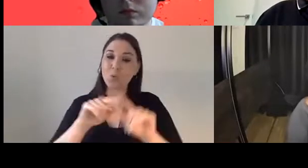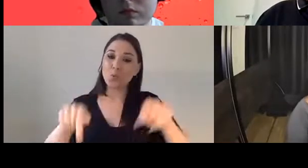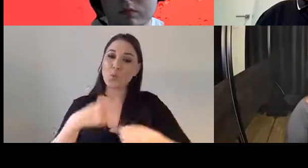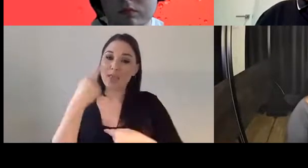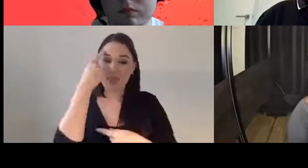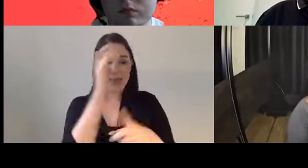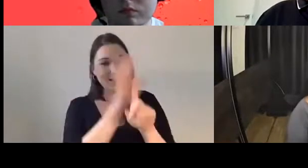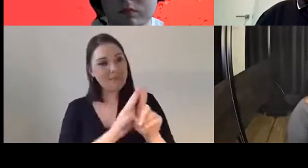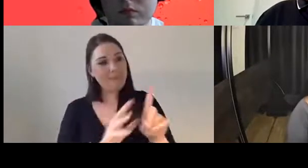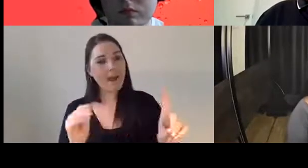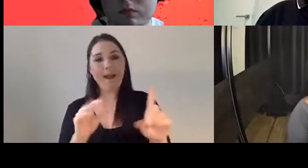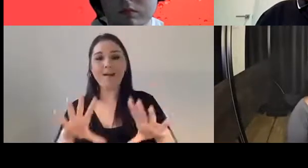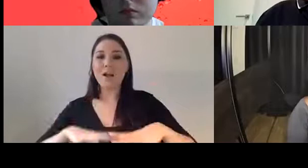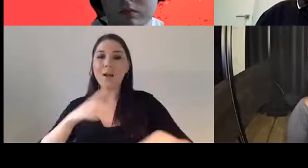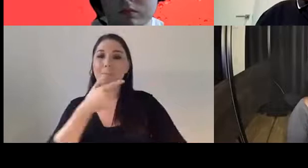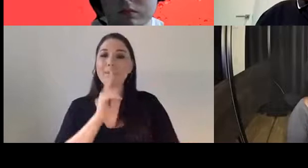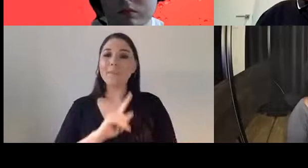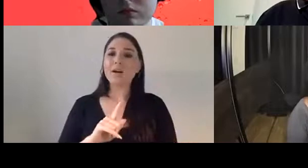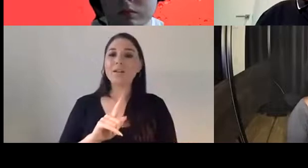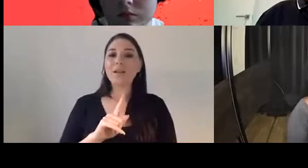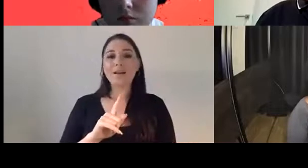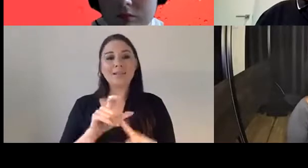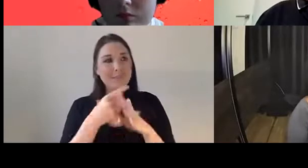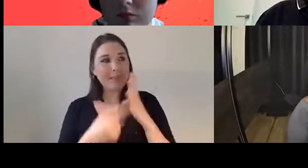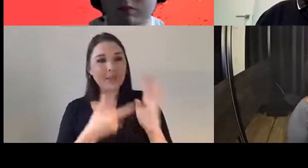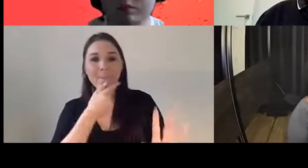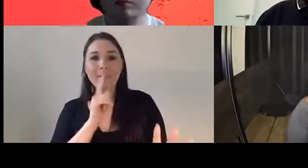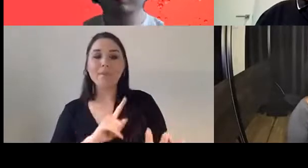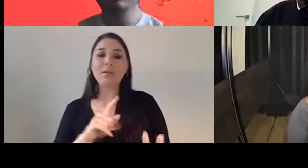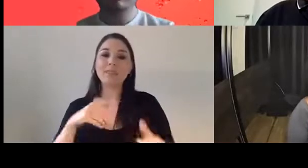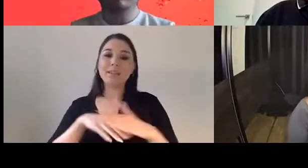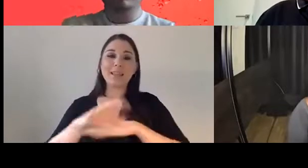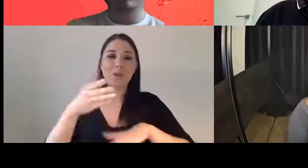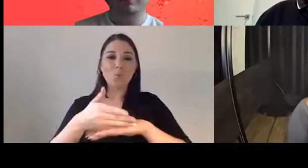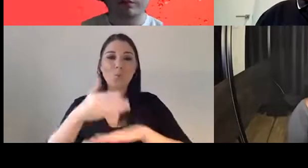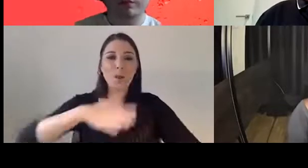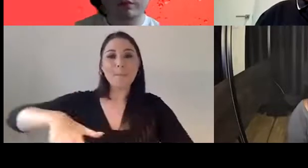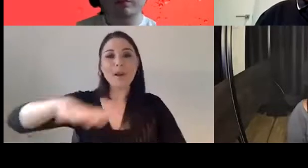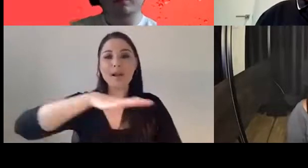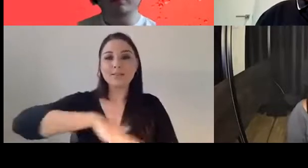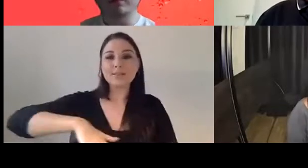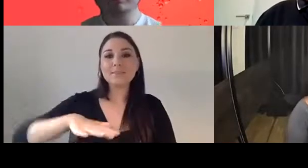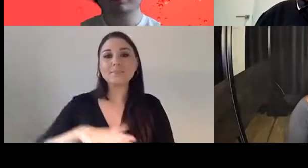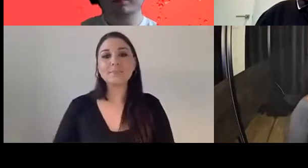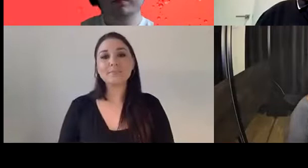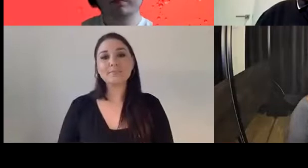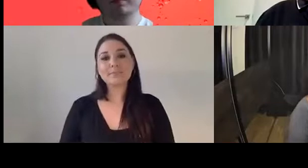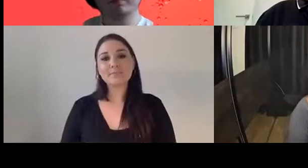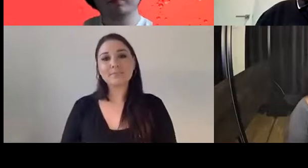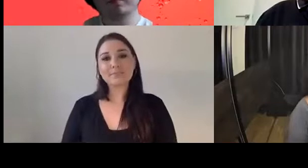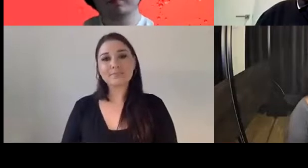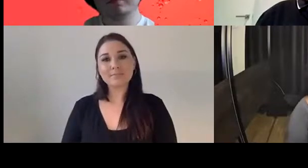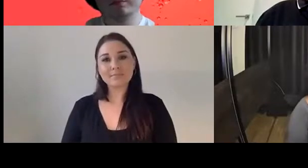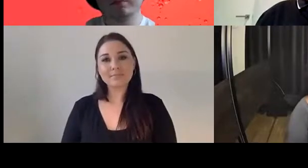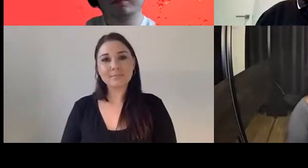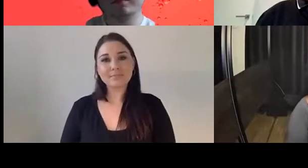workplace. Yeah. We talk a lot about leading by example and also being authentic. I